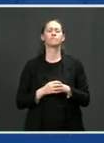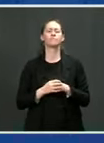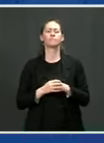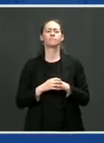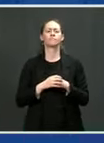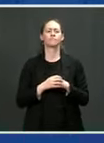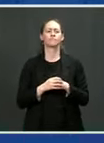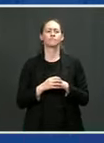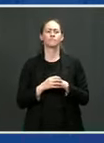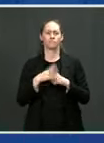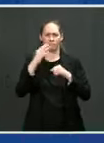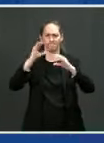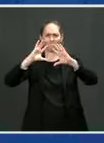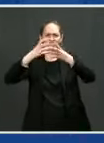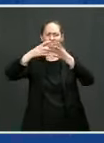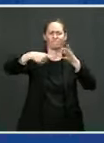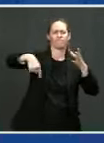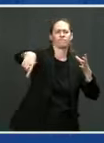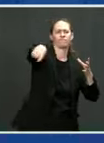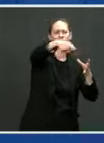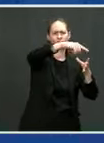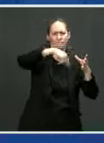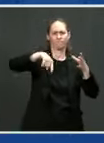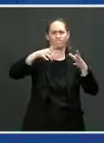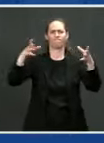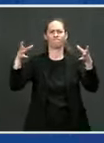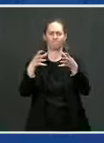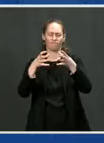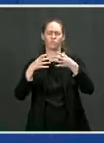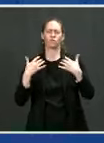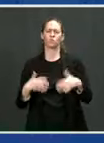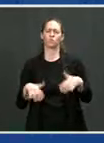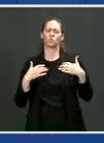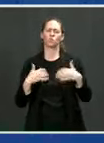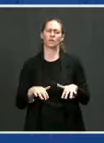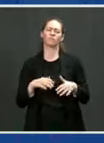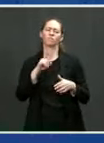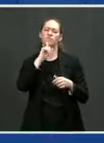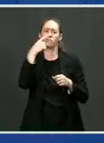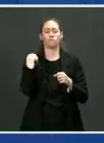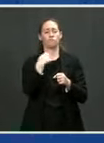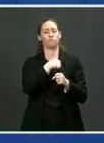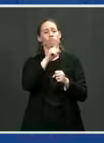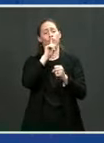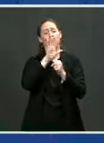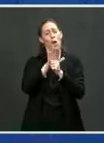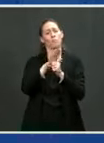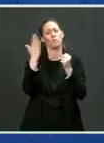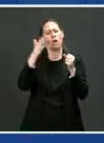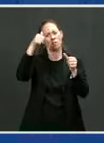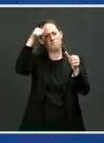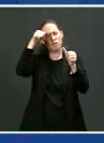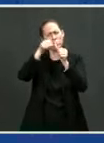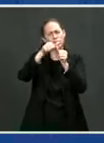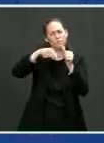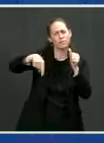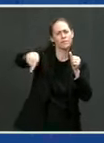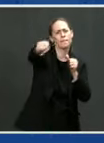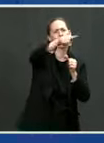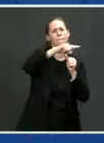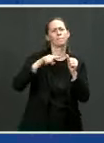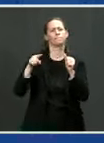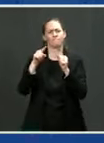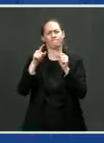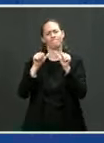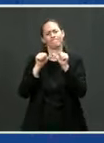Gibson some years ago. As we promise to remember, we carry them in our